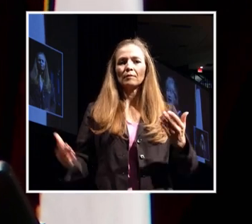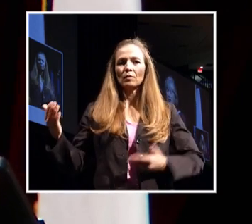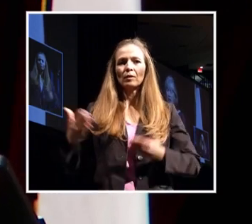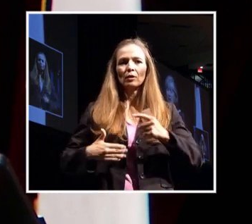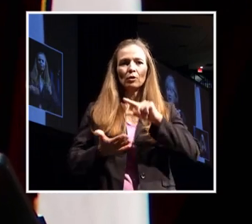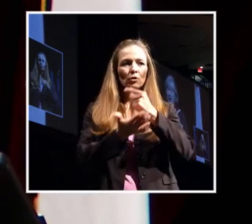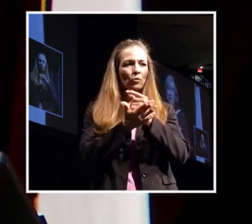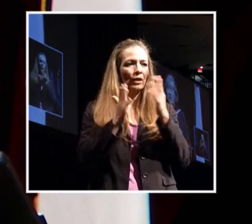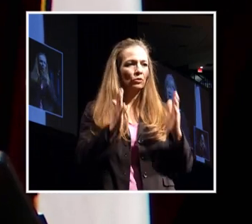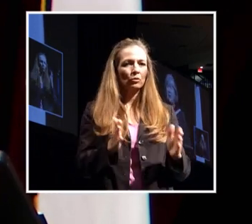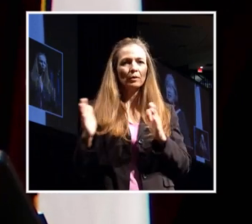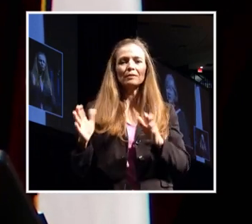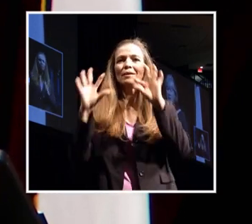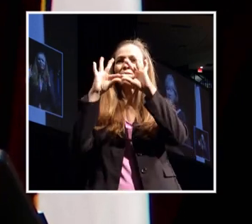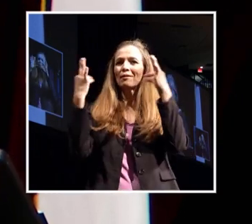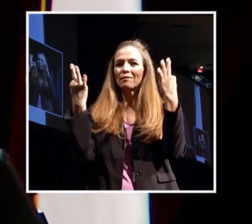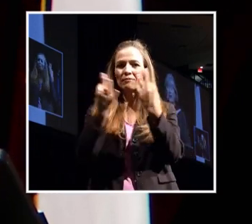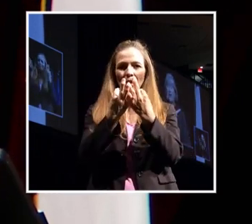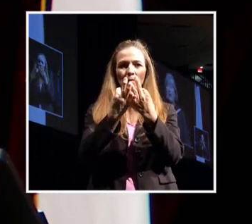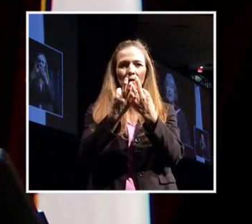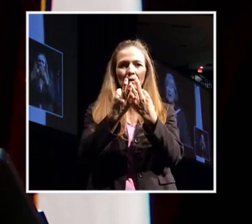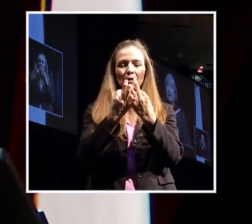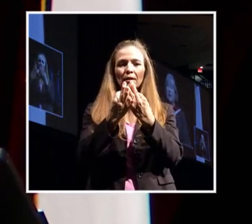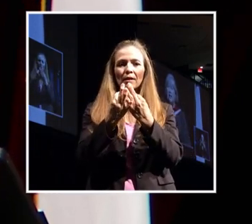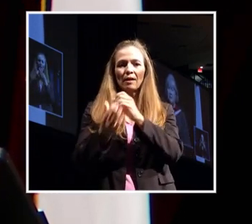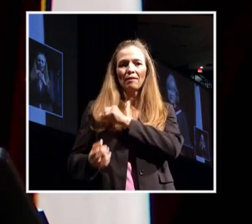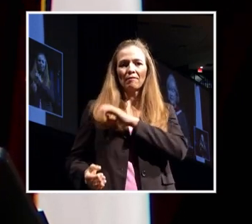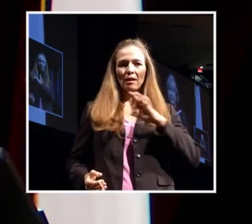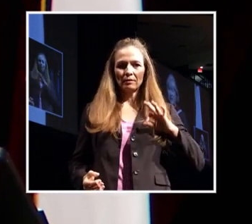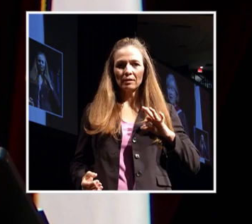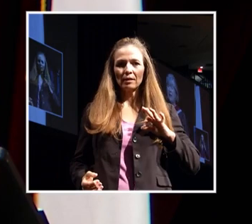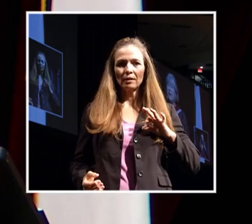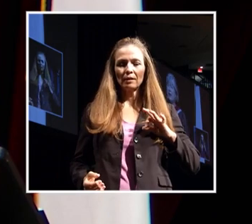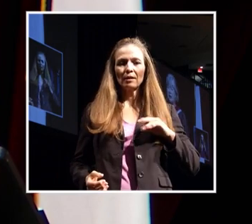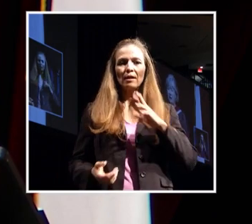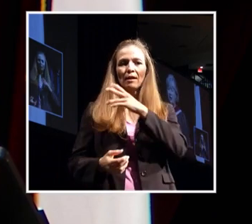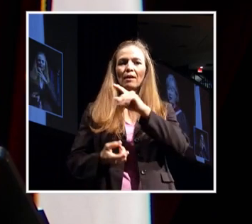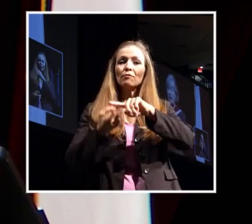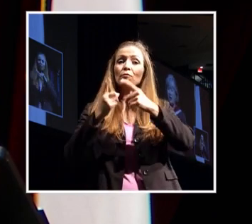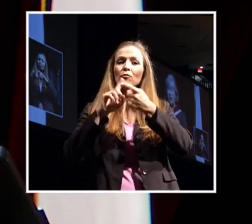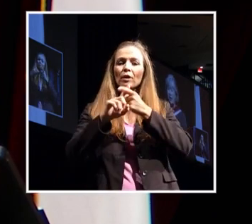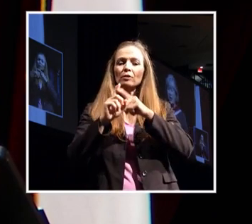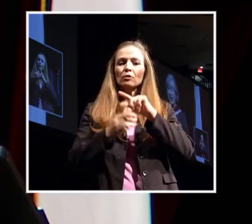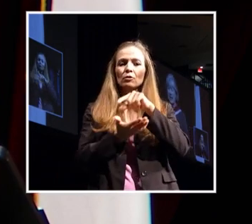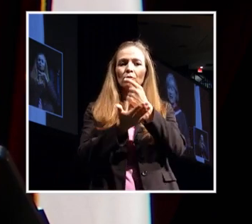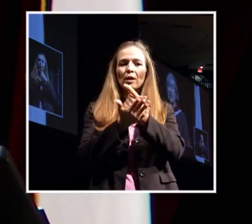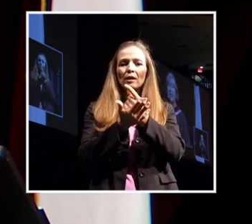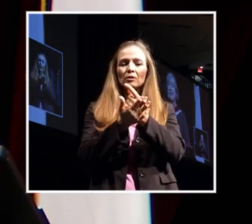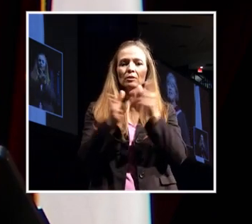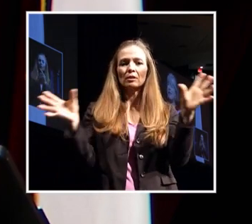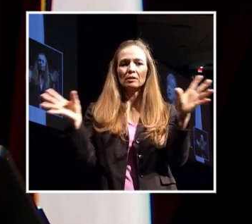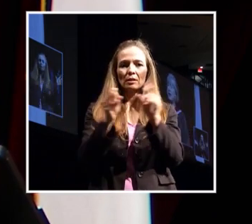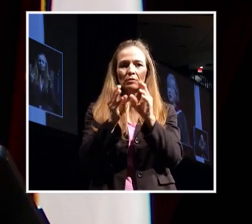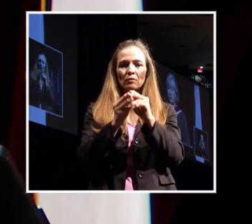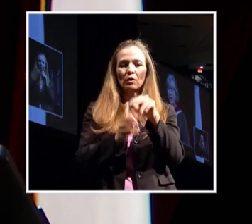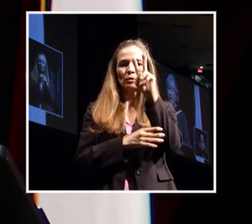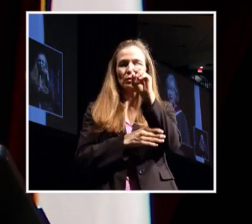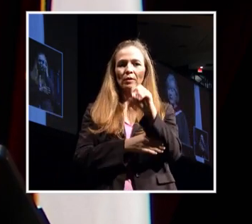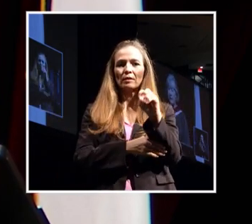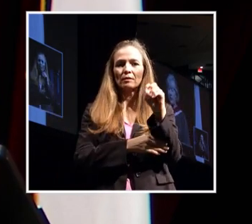Welcome, graduates, family, faculty, and friends to the graduation exercises for